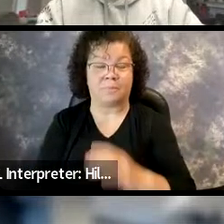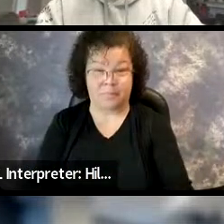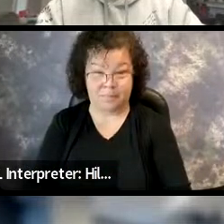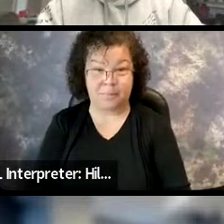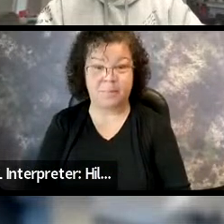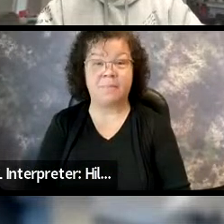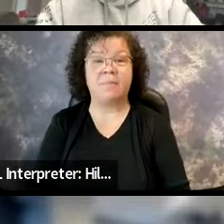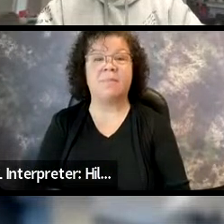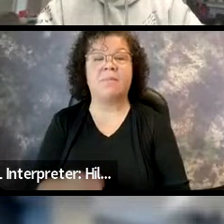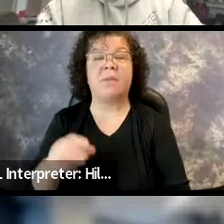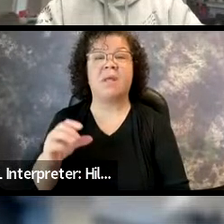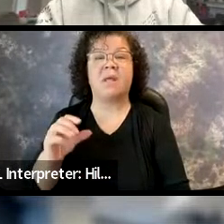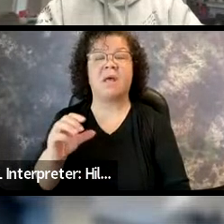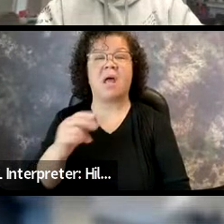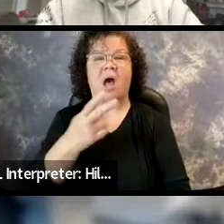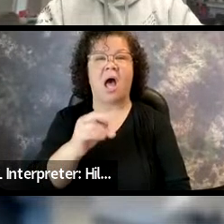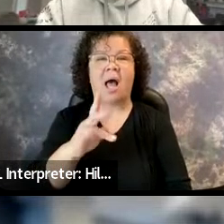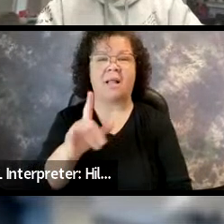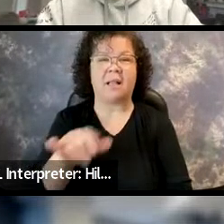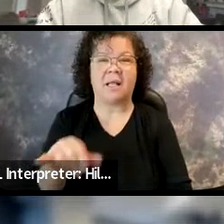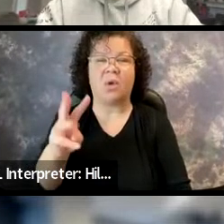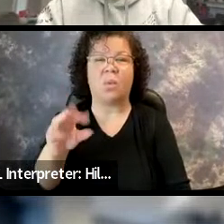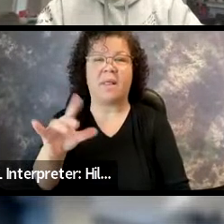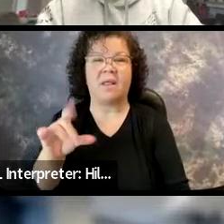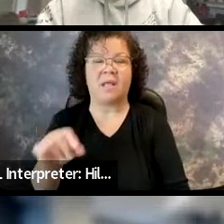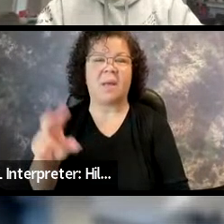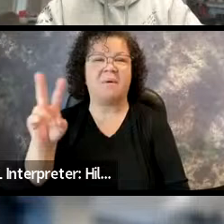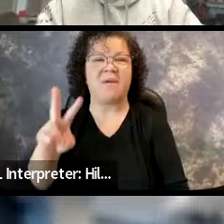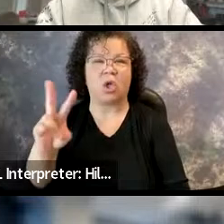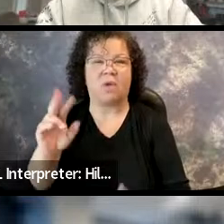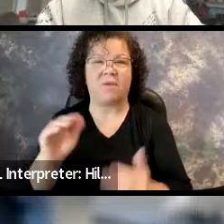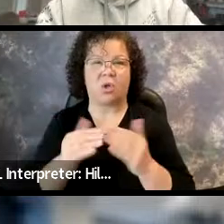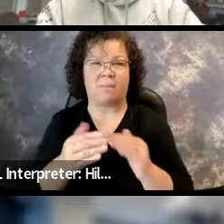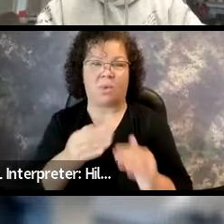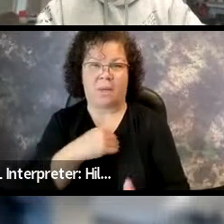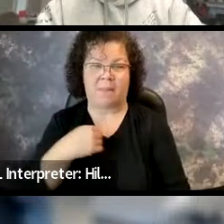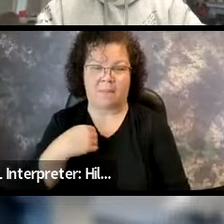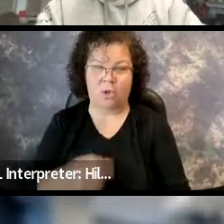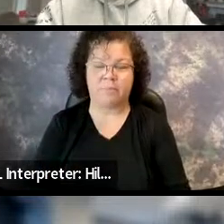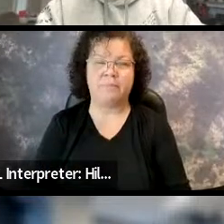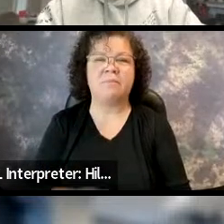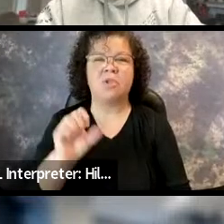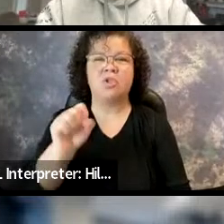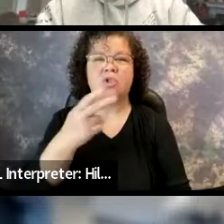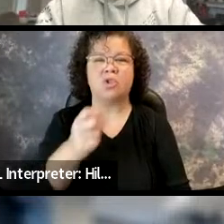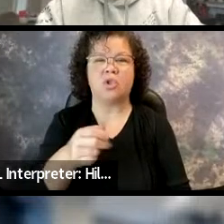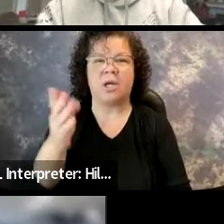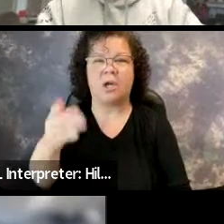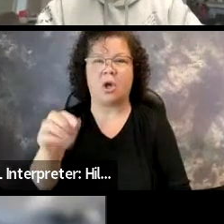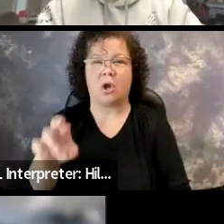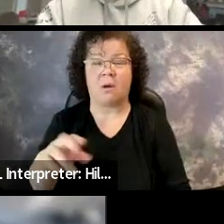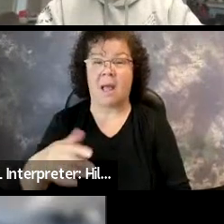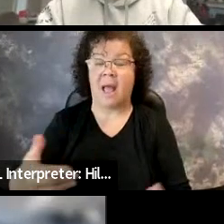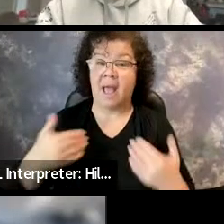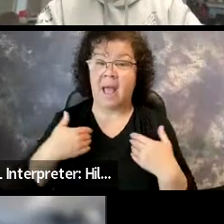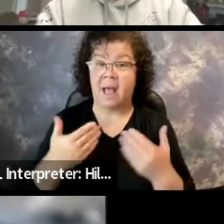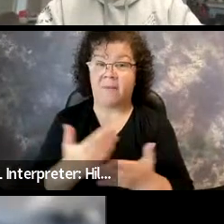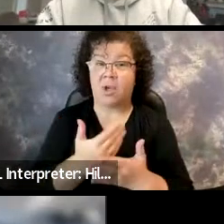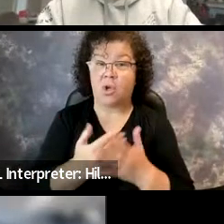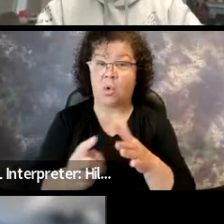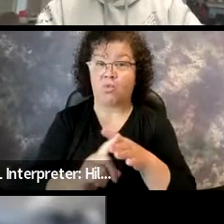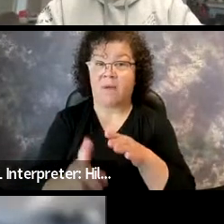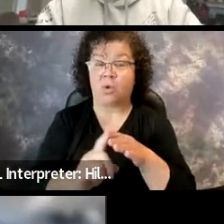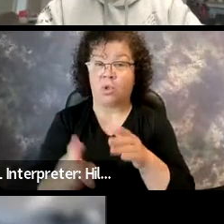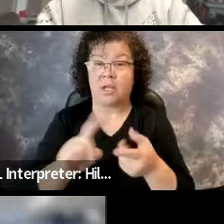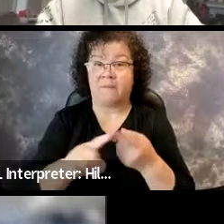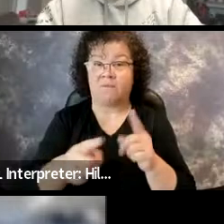Holly Williams, she, her, Vancouver community member. I have a new refugee friend, and recently I